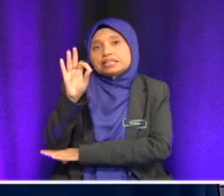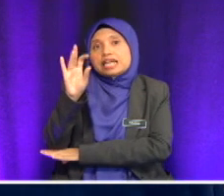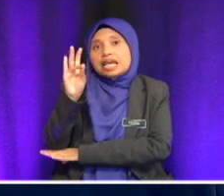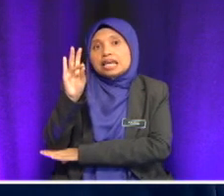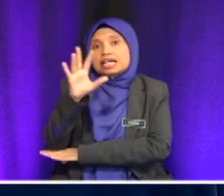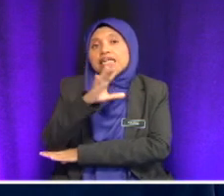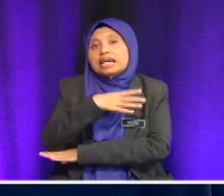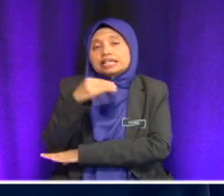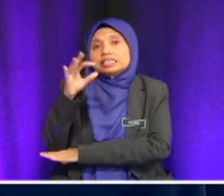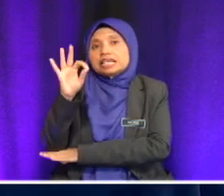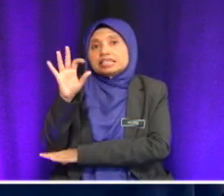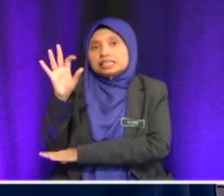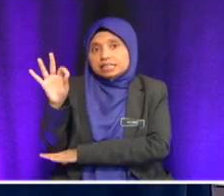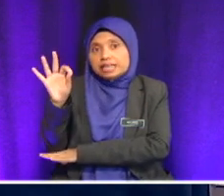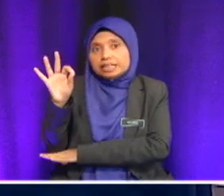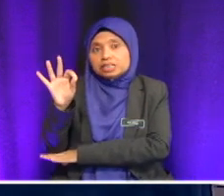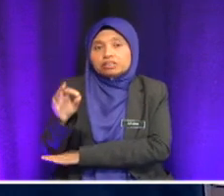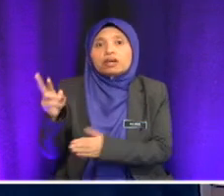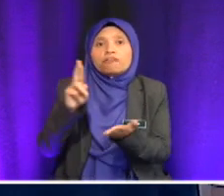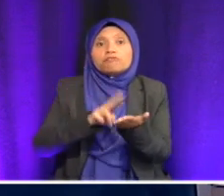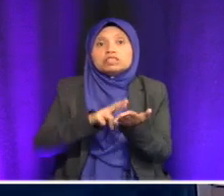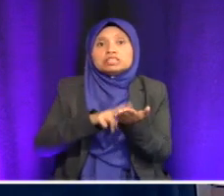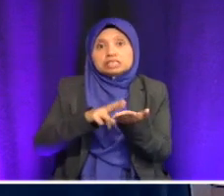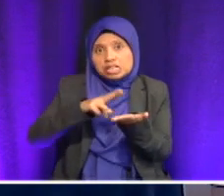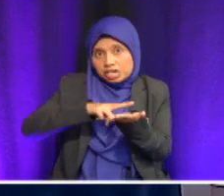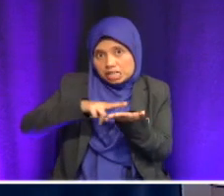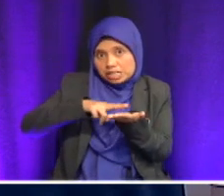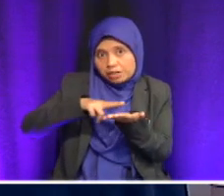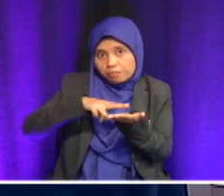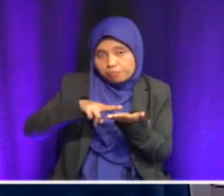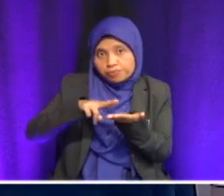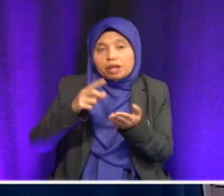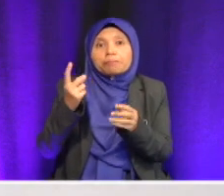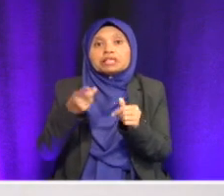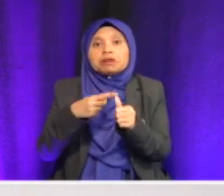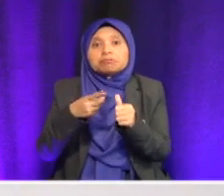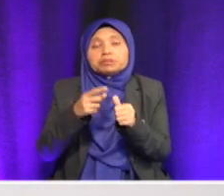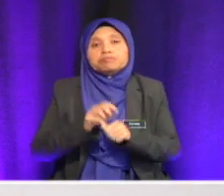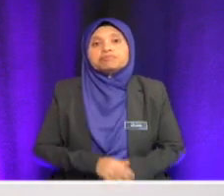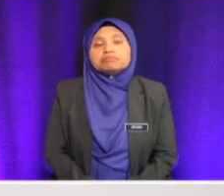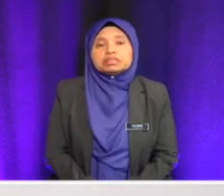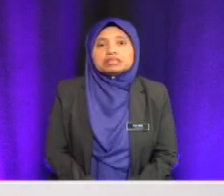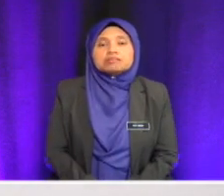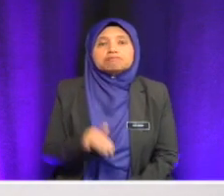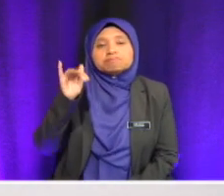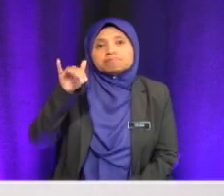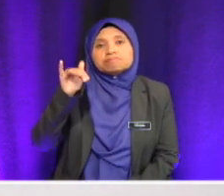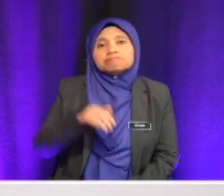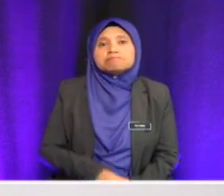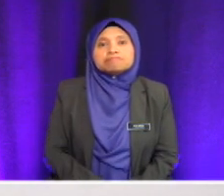so we have the first reading text. Can I have a volunteer to help me read the text? Yes, All right. Laili.